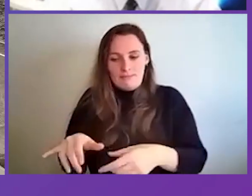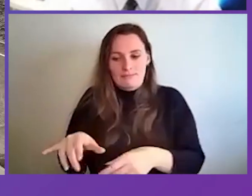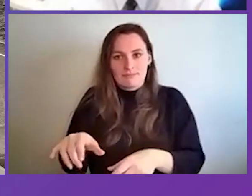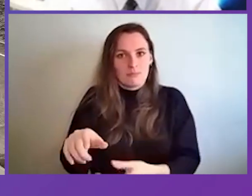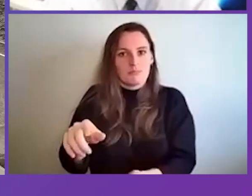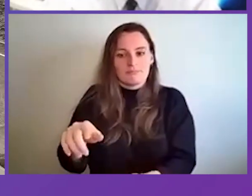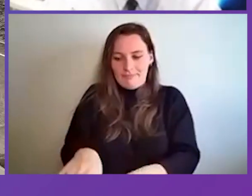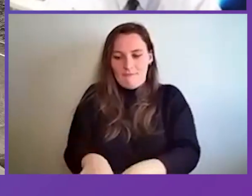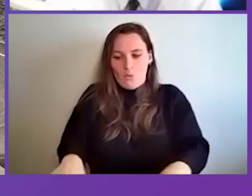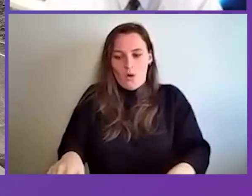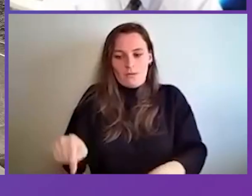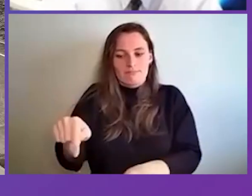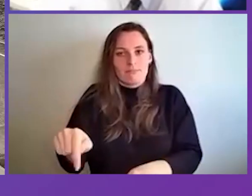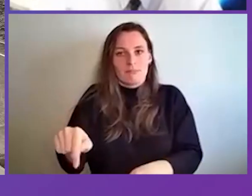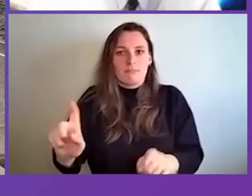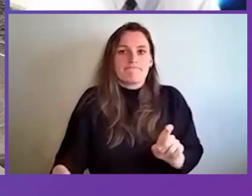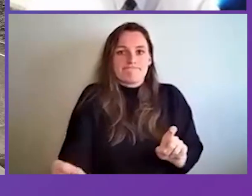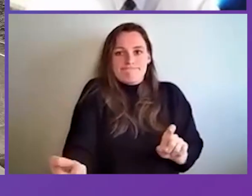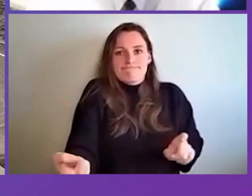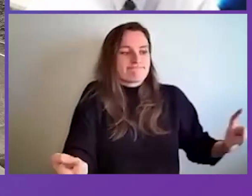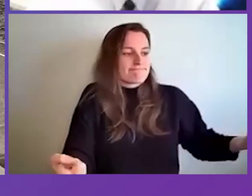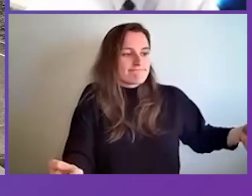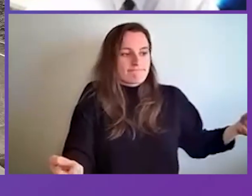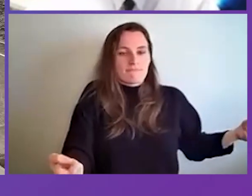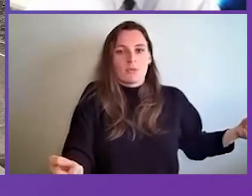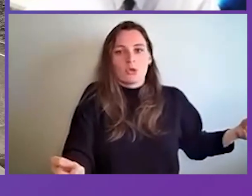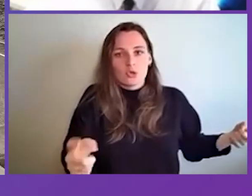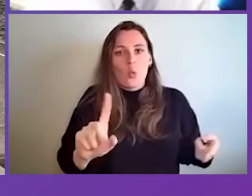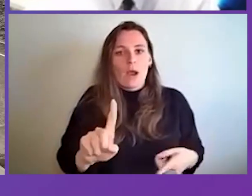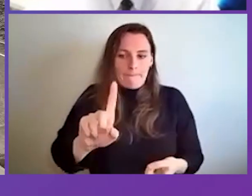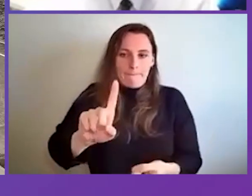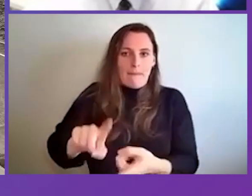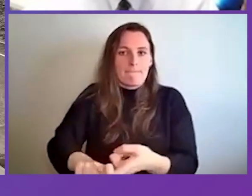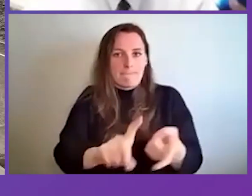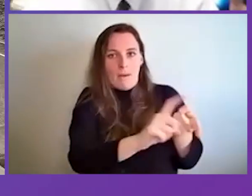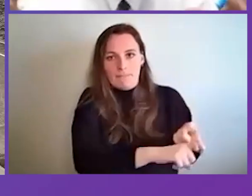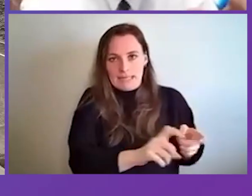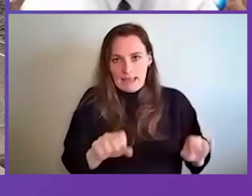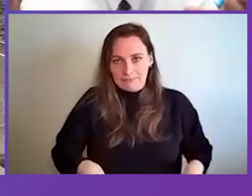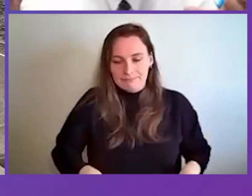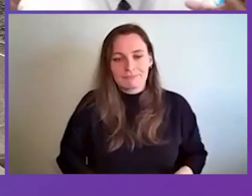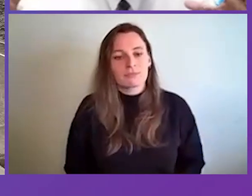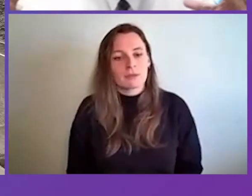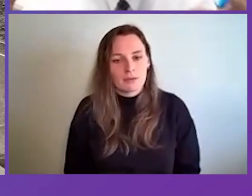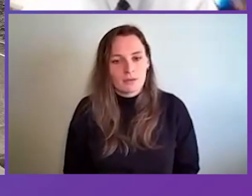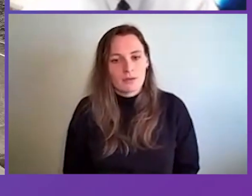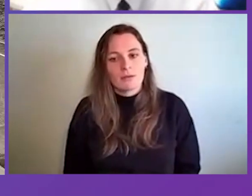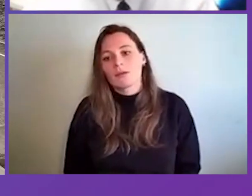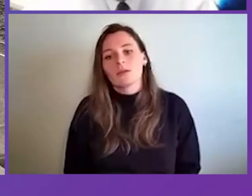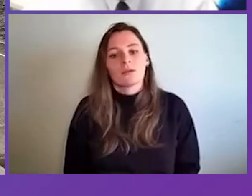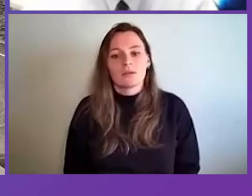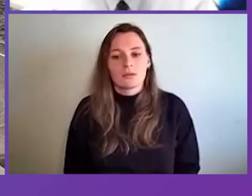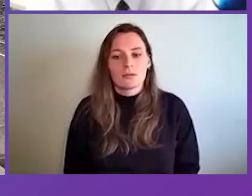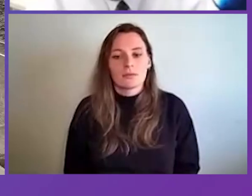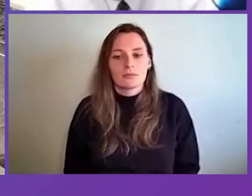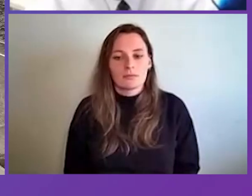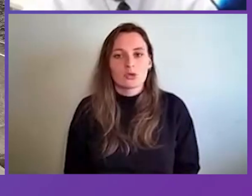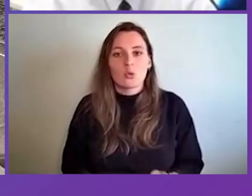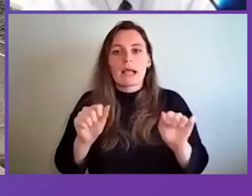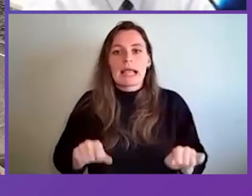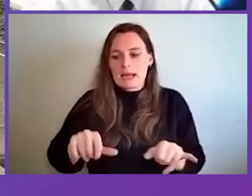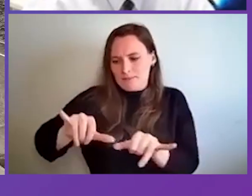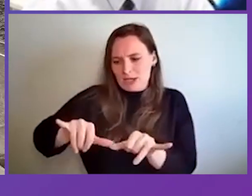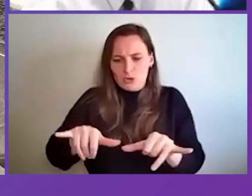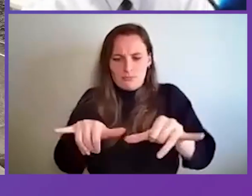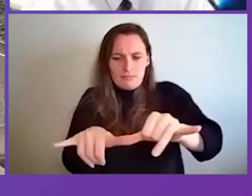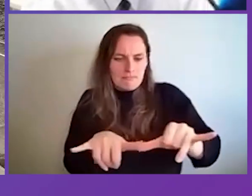down location to another in our 3D scan. And the idea is that we will make use of all of these measurements when we